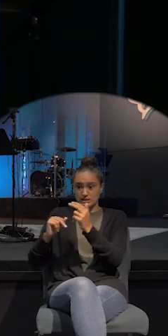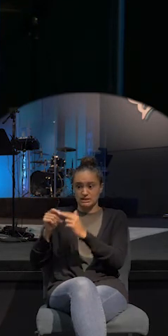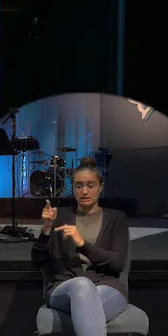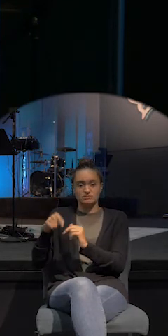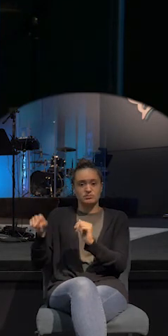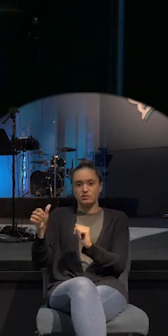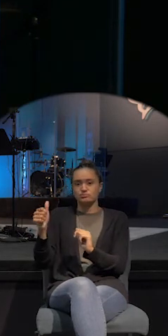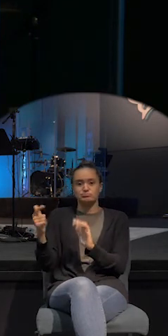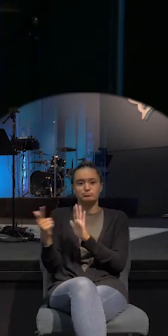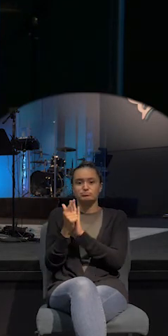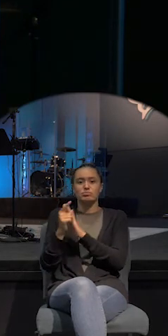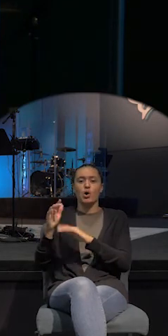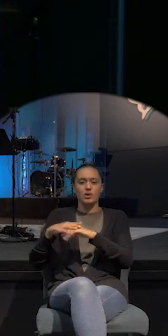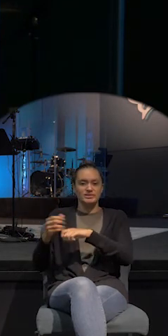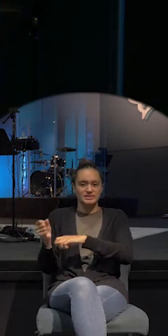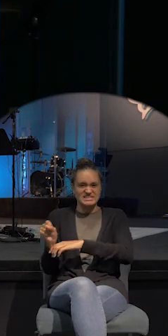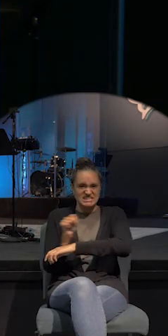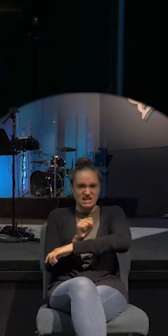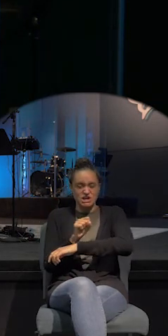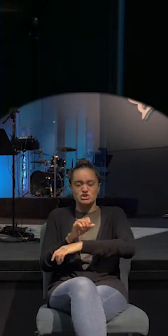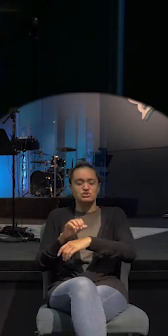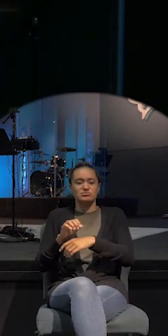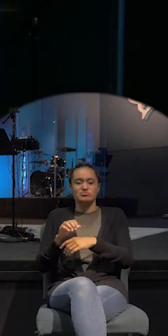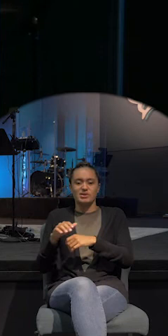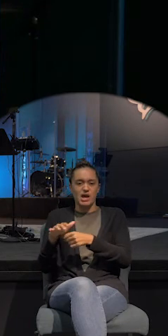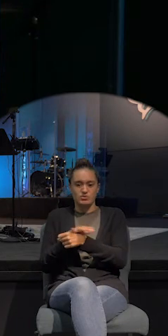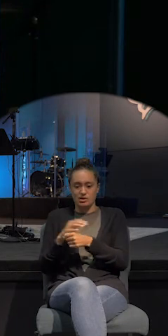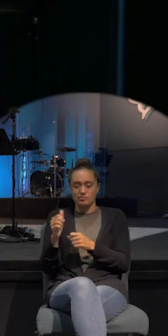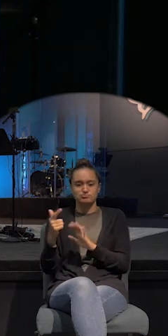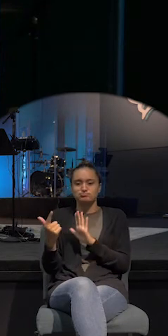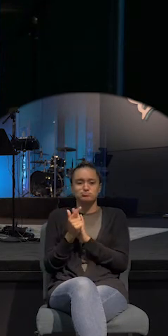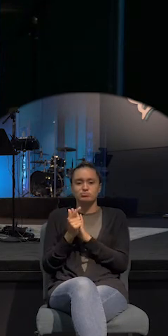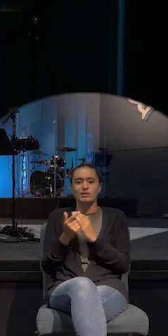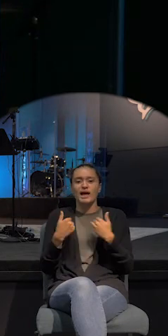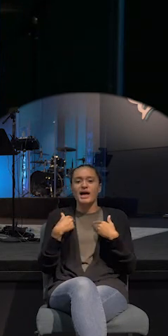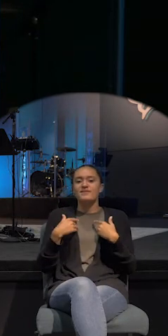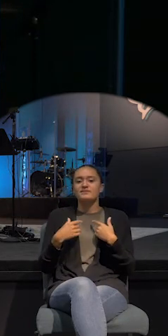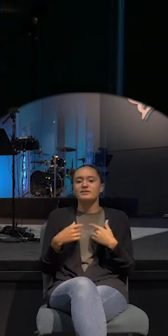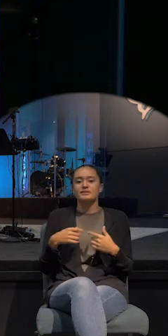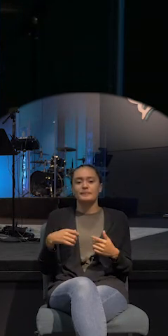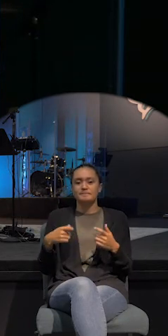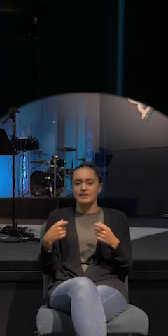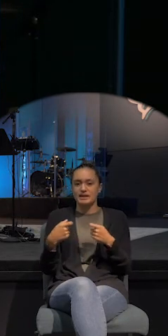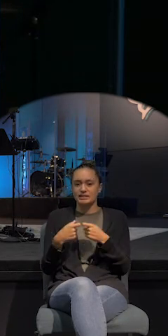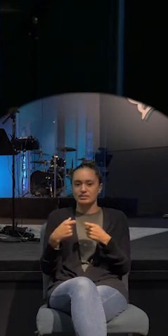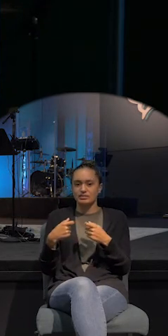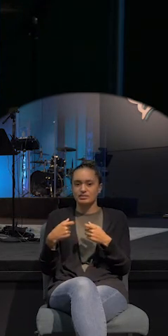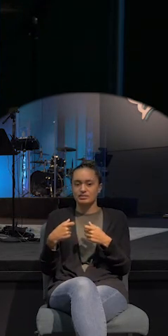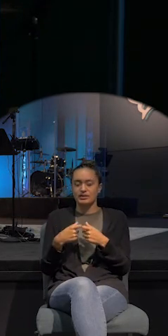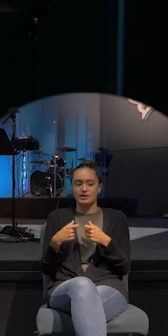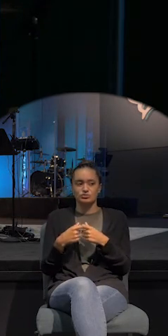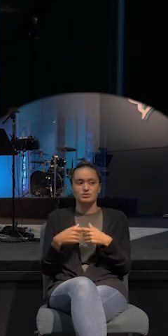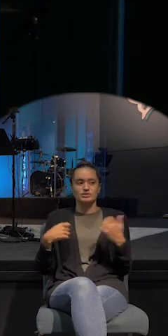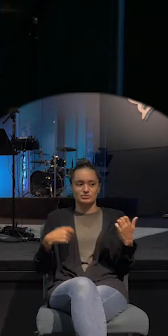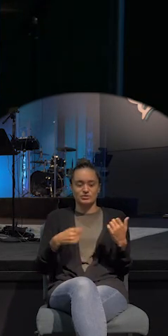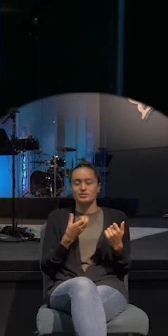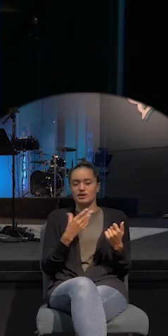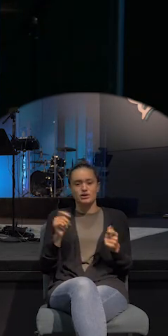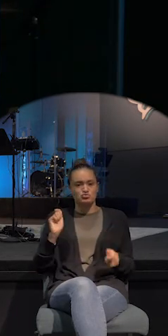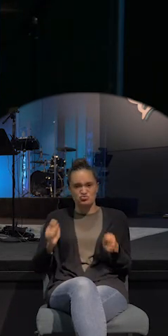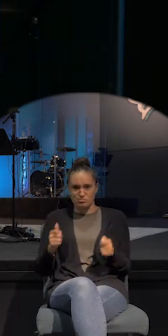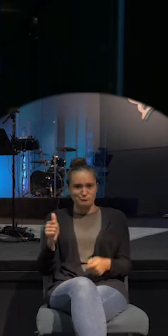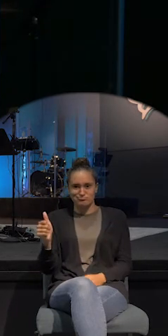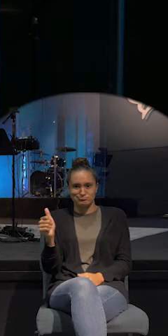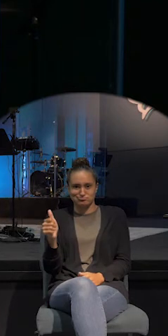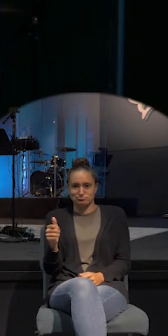the stage area, they would not allow us to have electric guitars and drums. And the reason